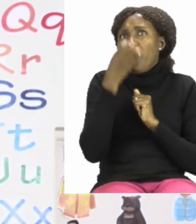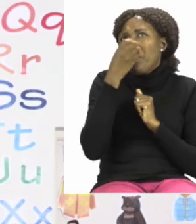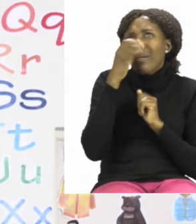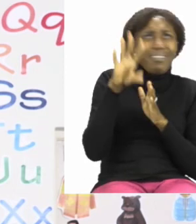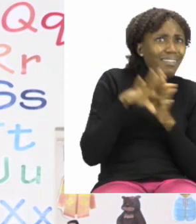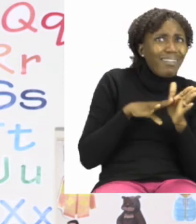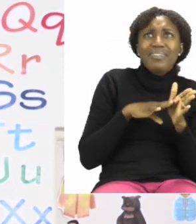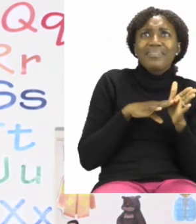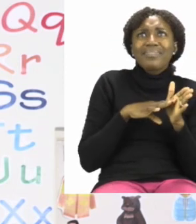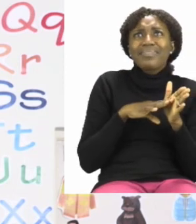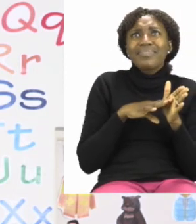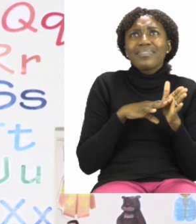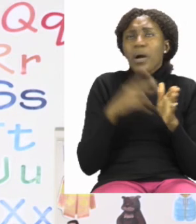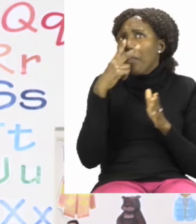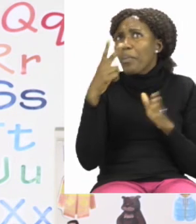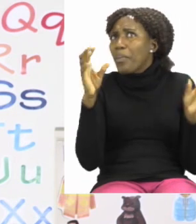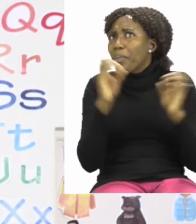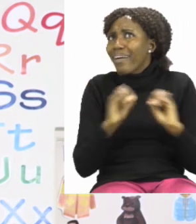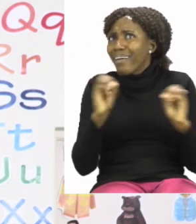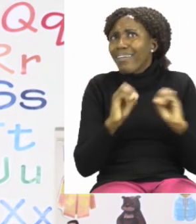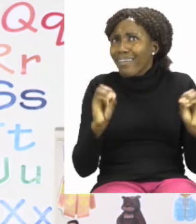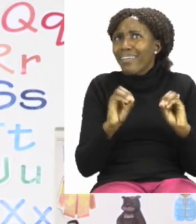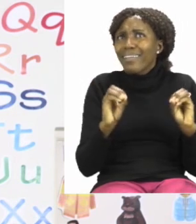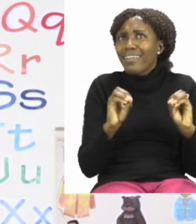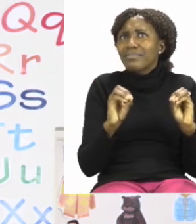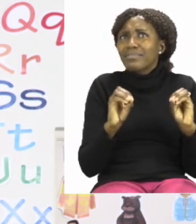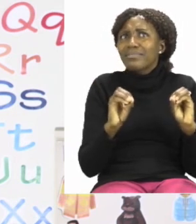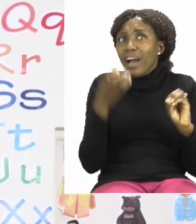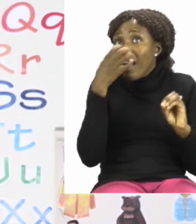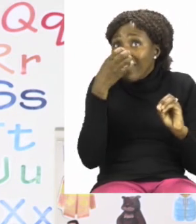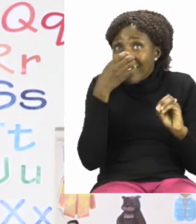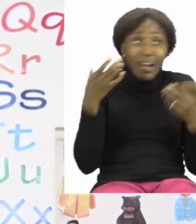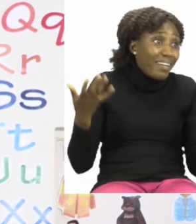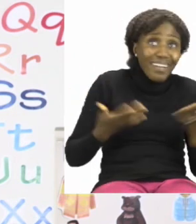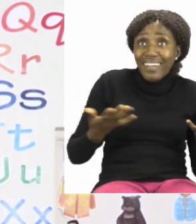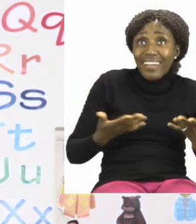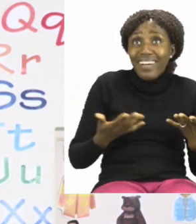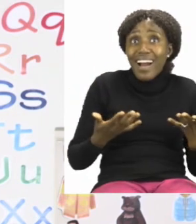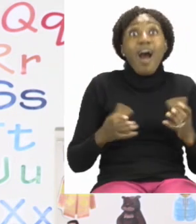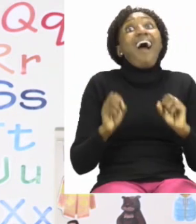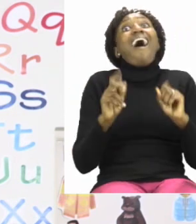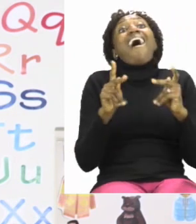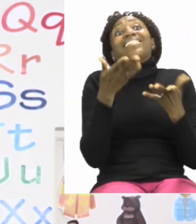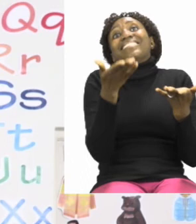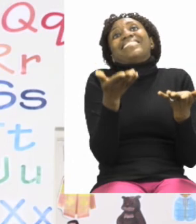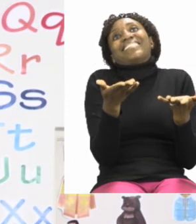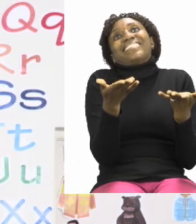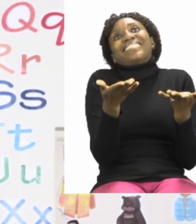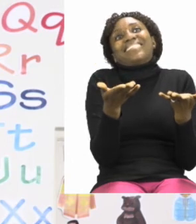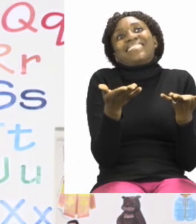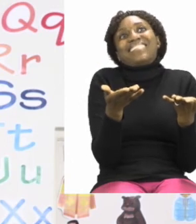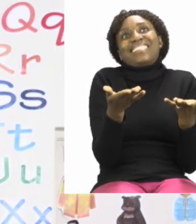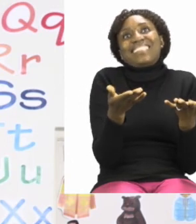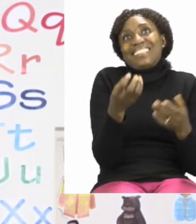come and see me, but I haven't seen him today. Soshi? Oh! There you